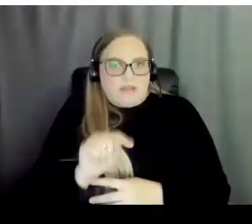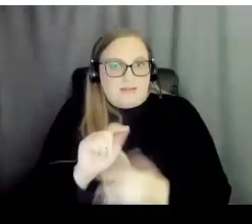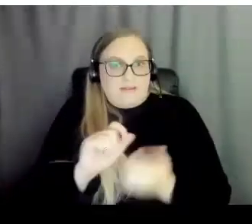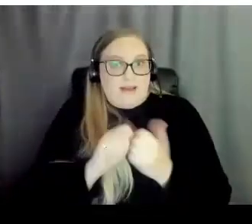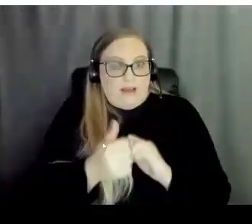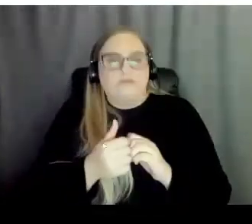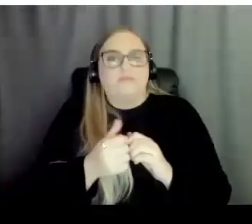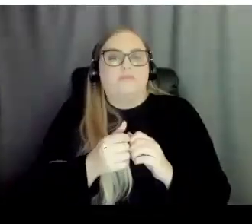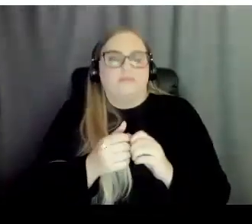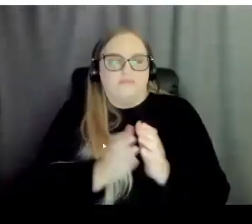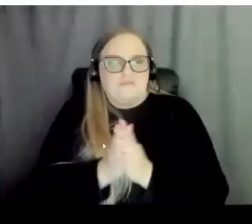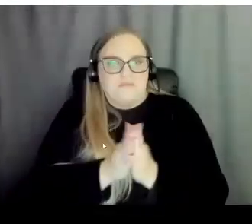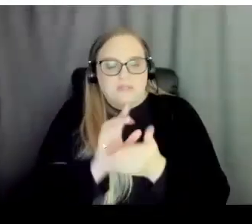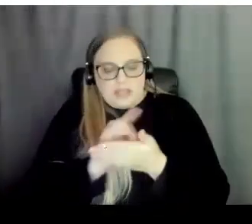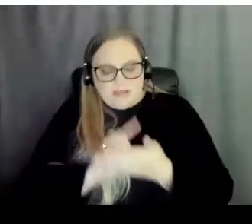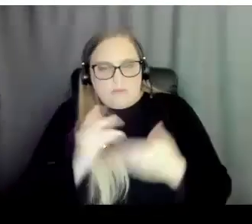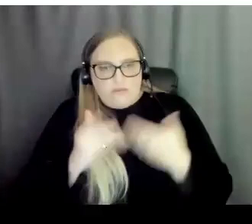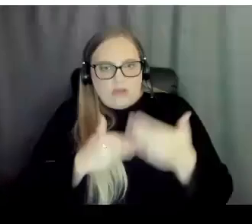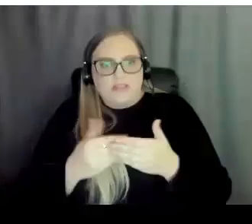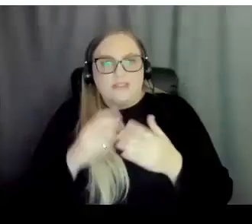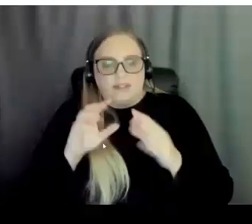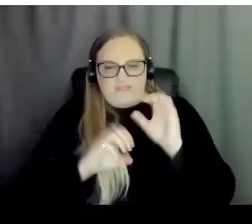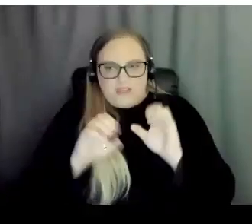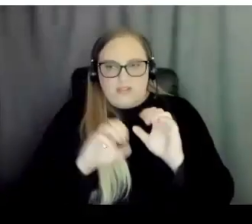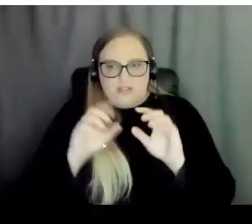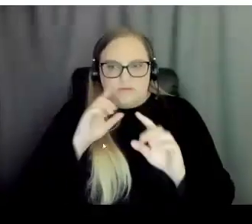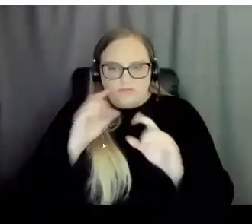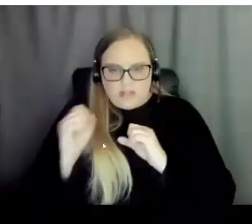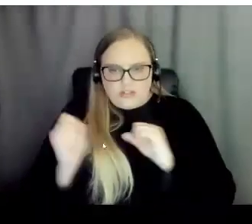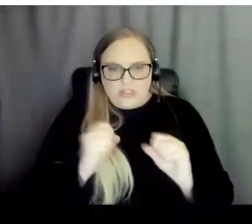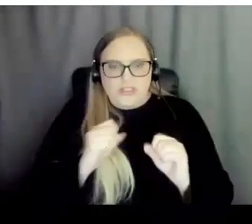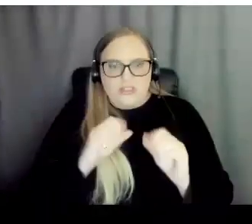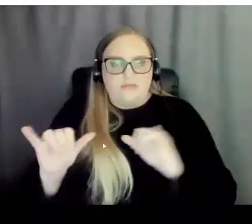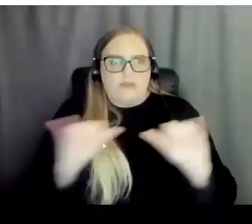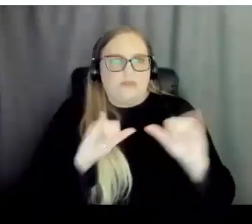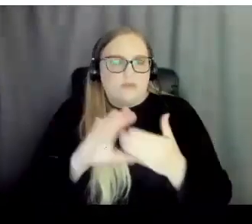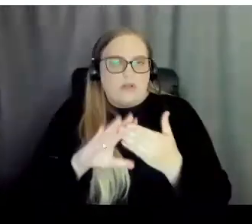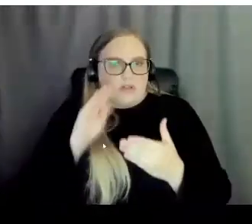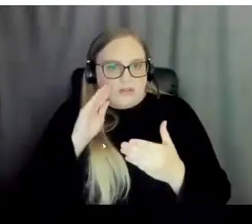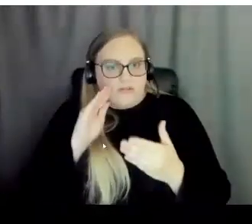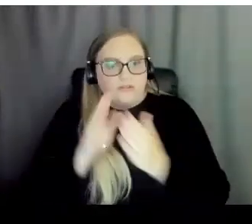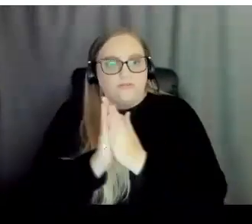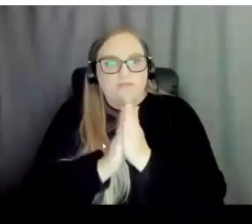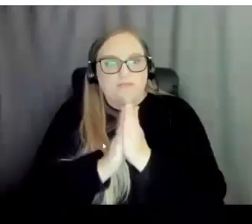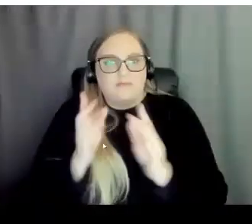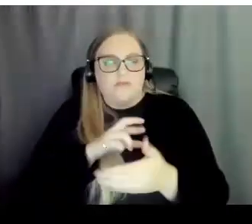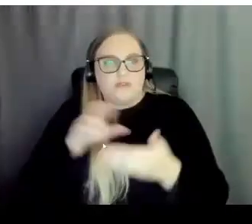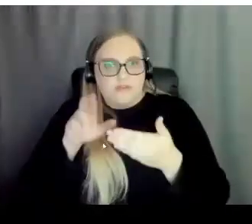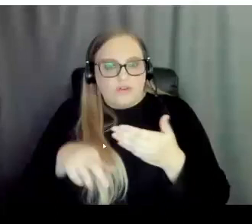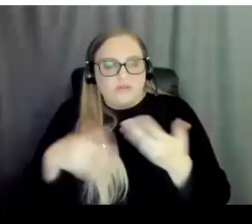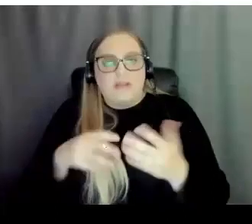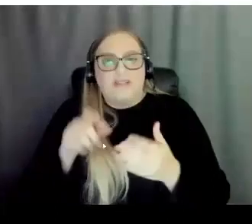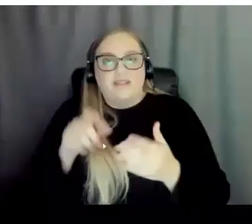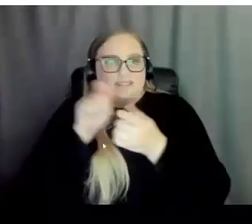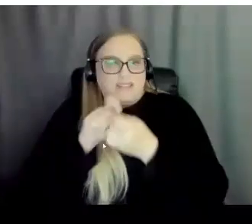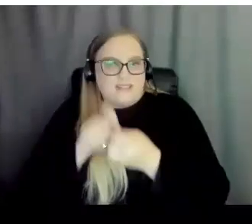design process and evaluation of strategies for community engagement and mutual learning. The anticipated outcomes are a detailed guide of best